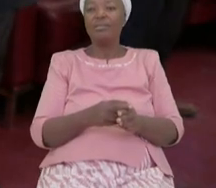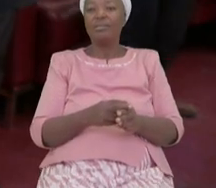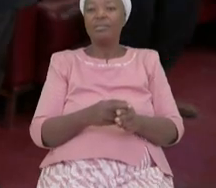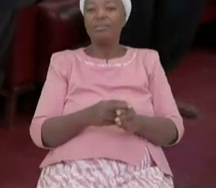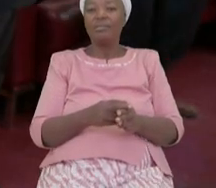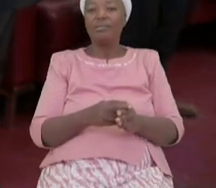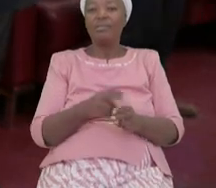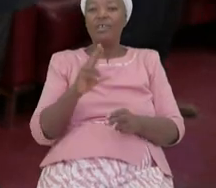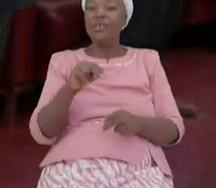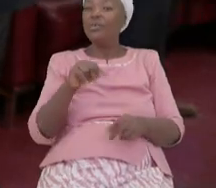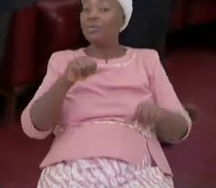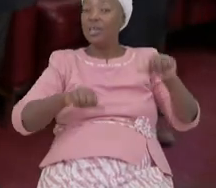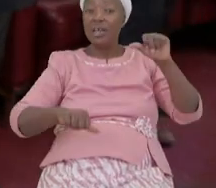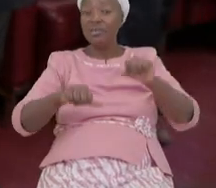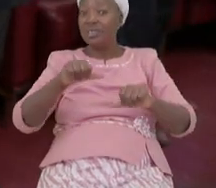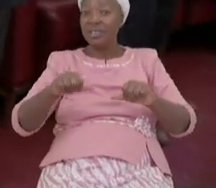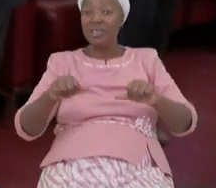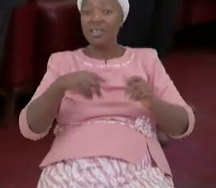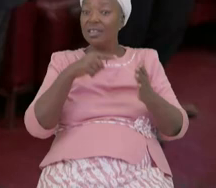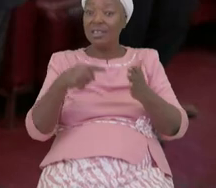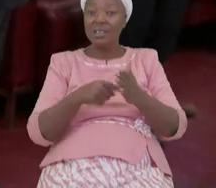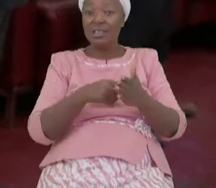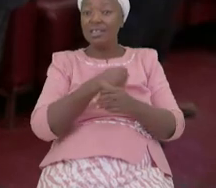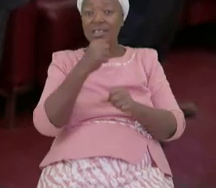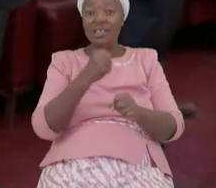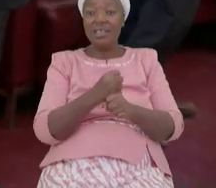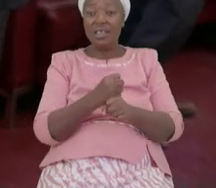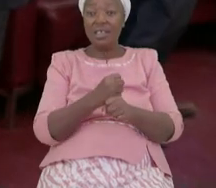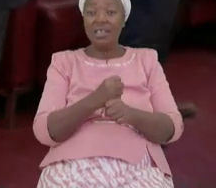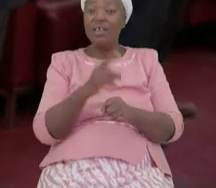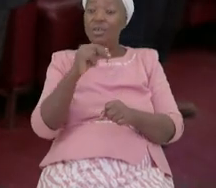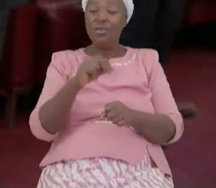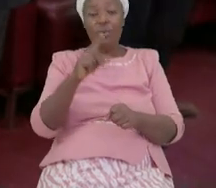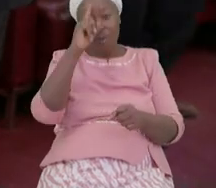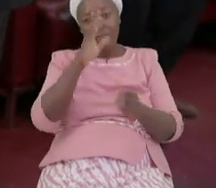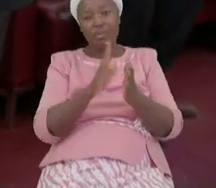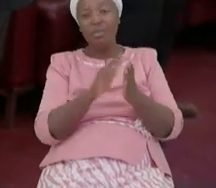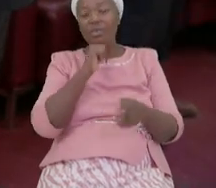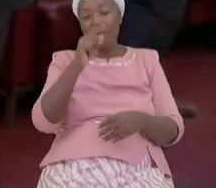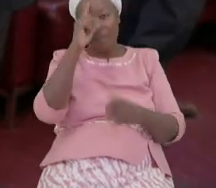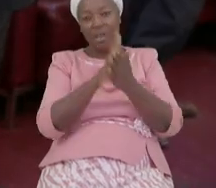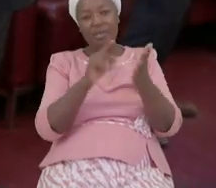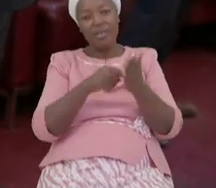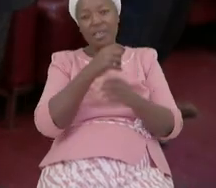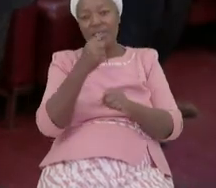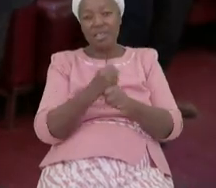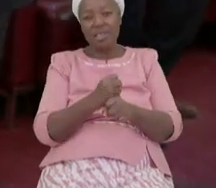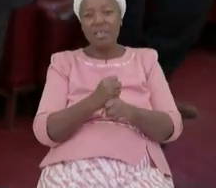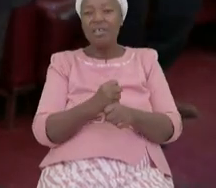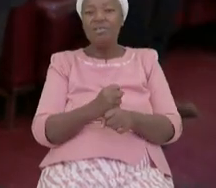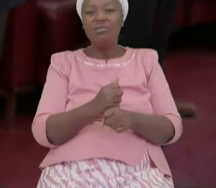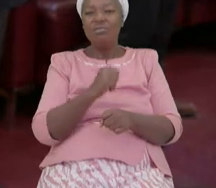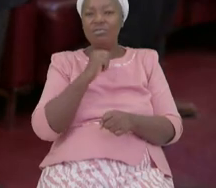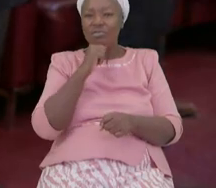No doubting this year. No unbelief this year. No backward